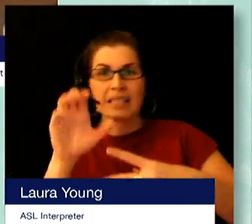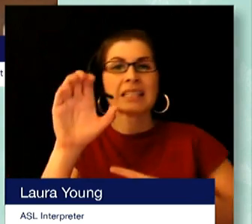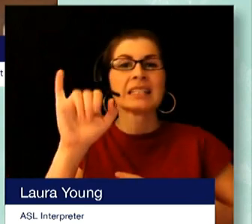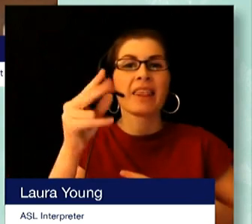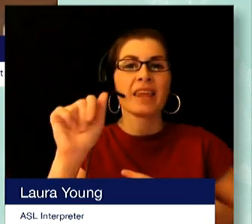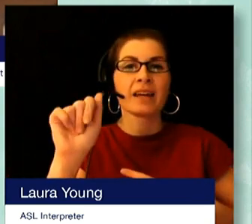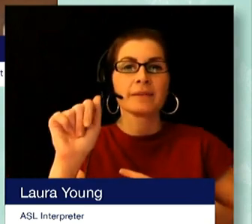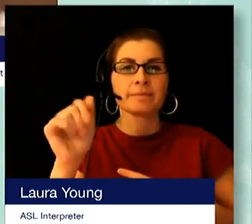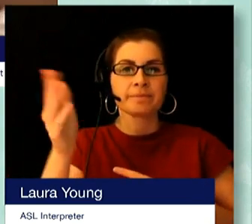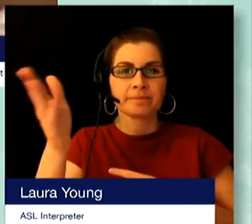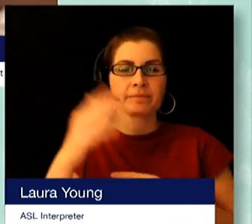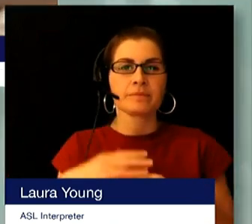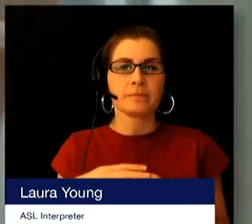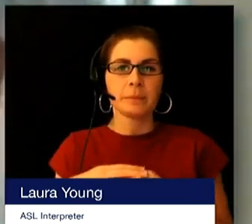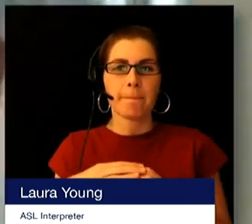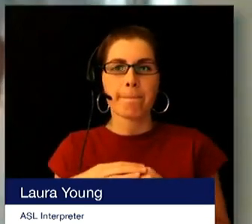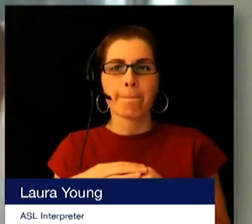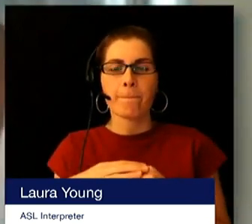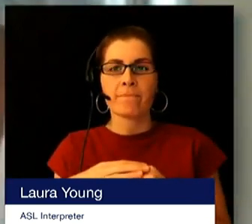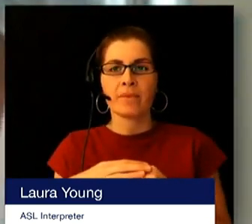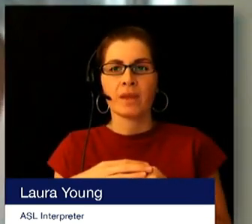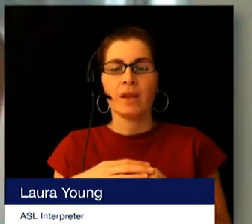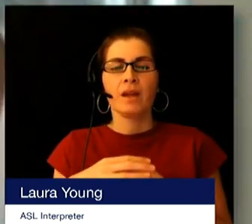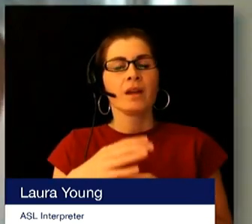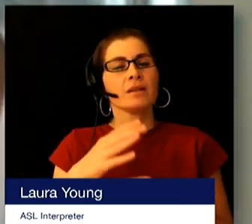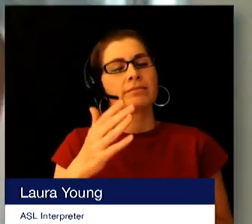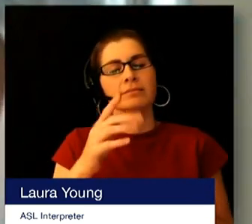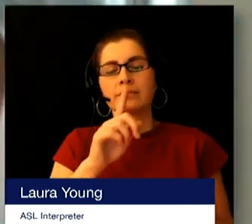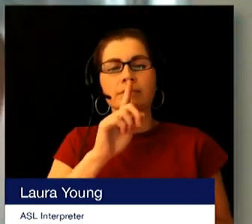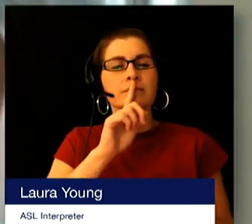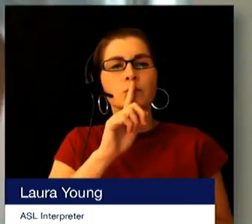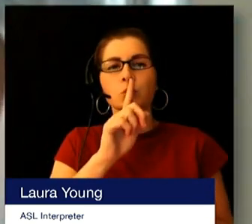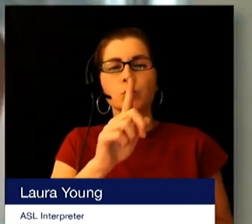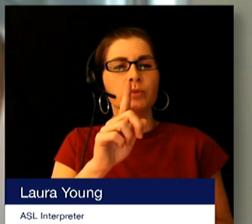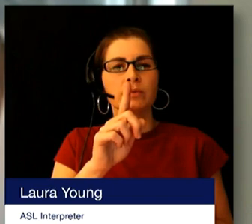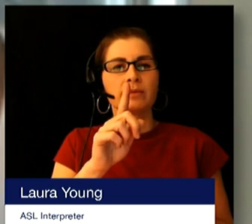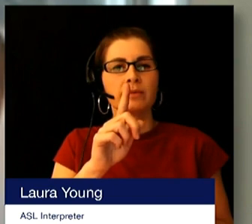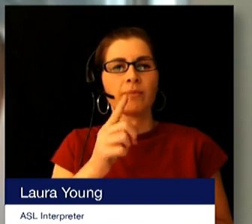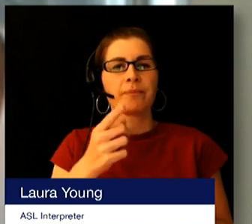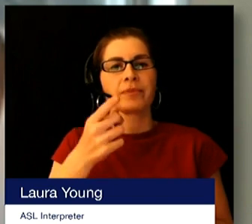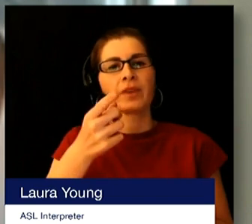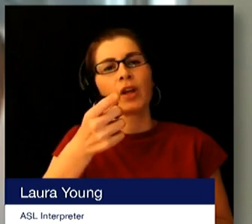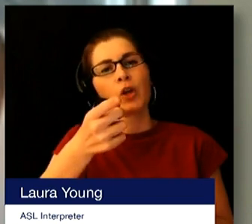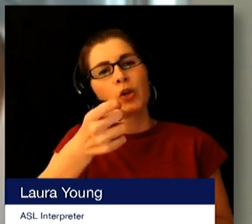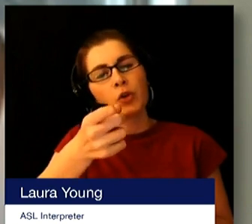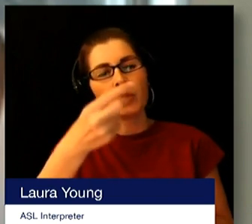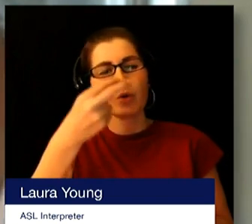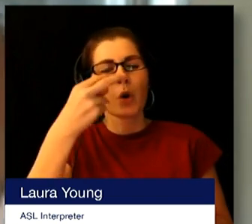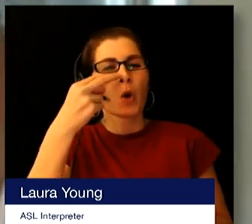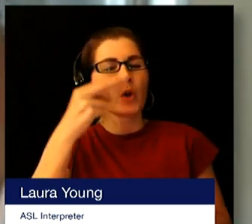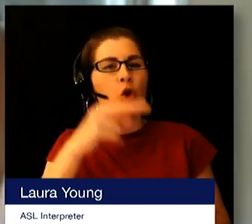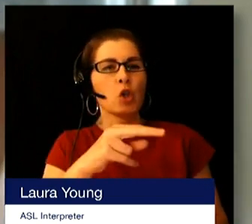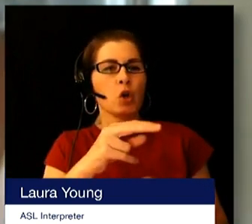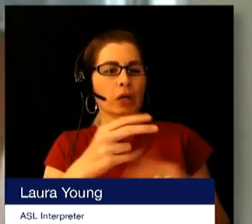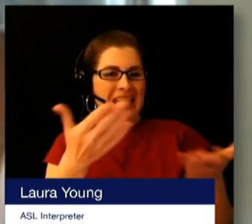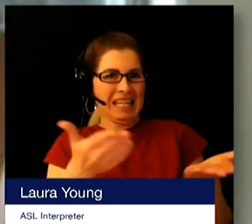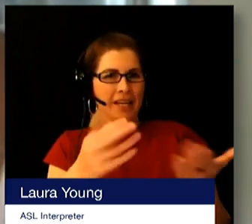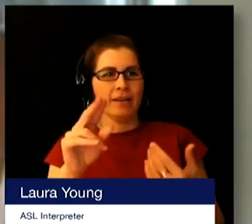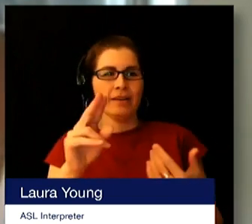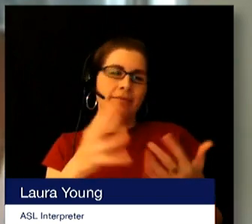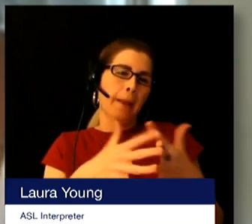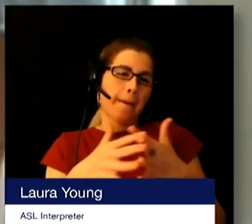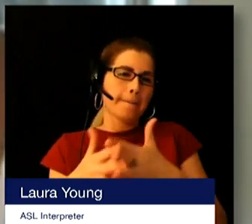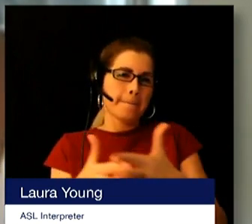Sure. So one only has to look at what happens in the criminal legal system in America to